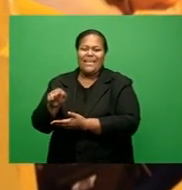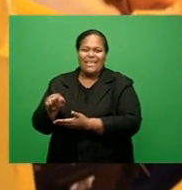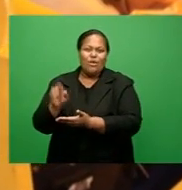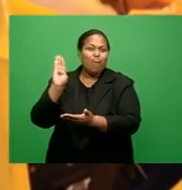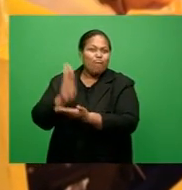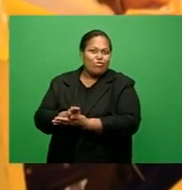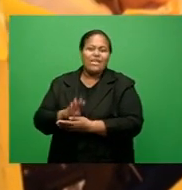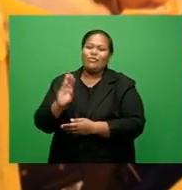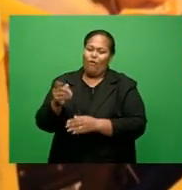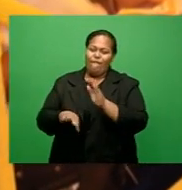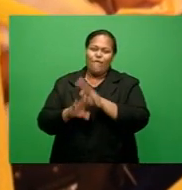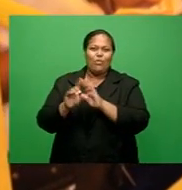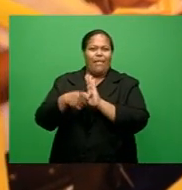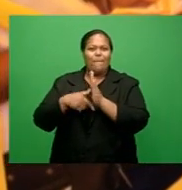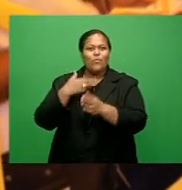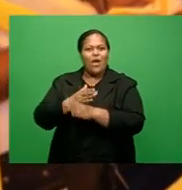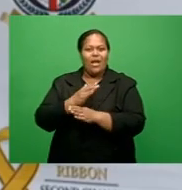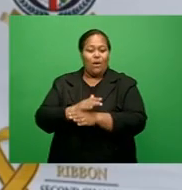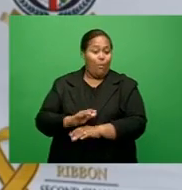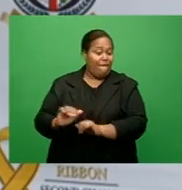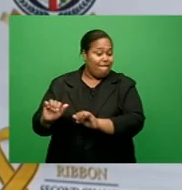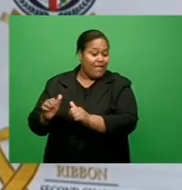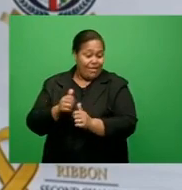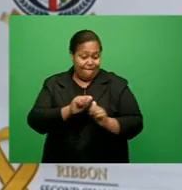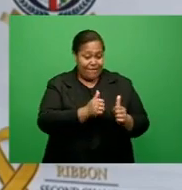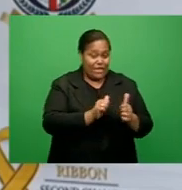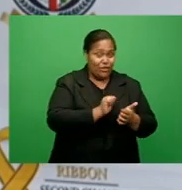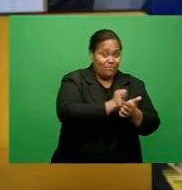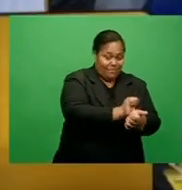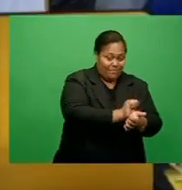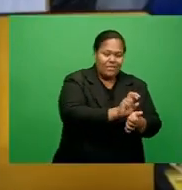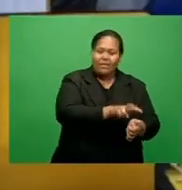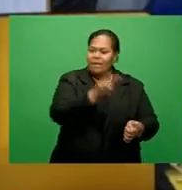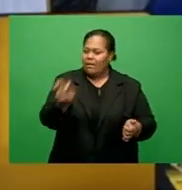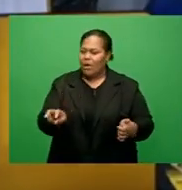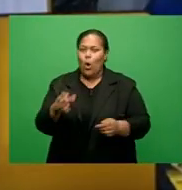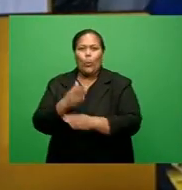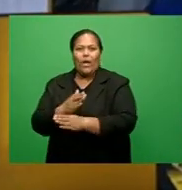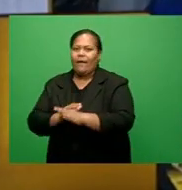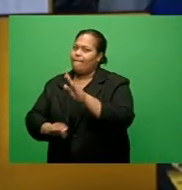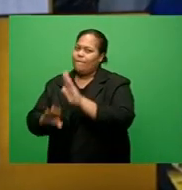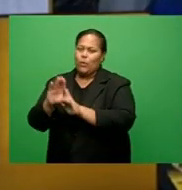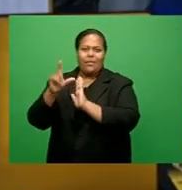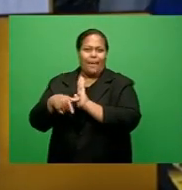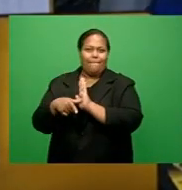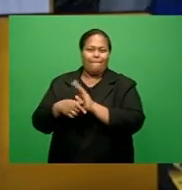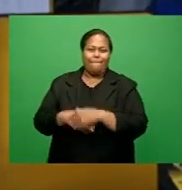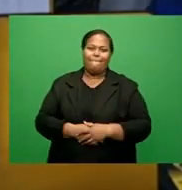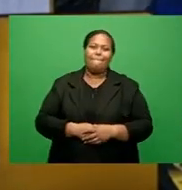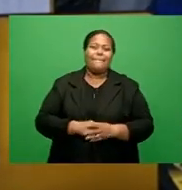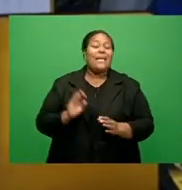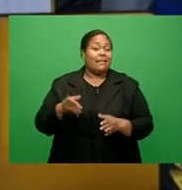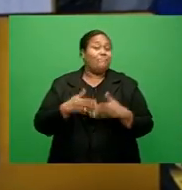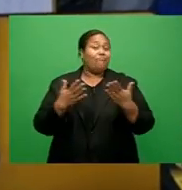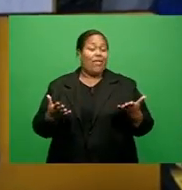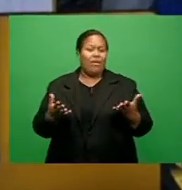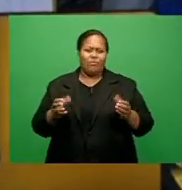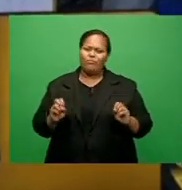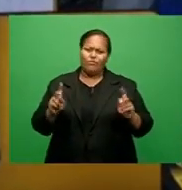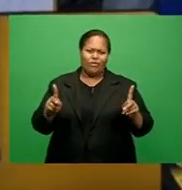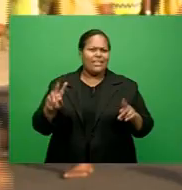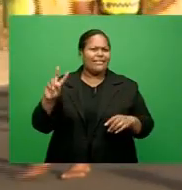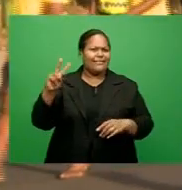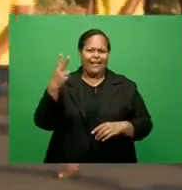of inmates while still they are serving their sentences. The FCS says giving inmates a second chance to